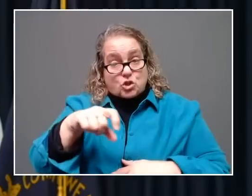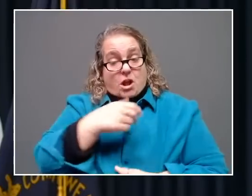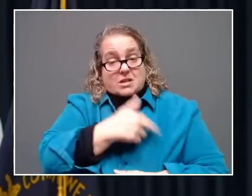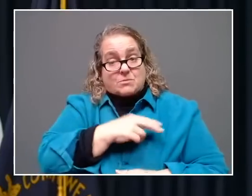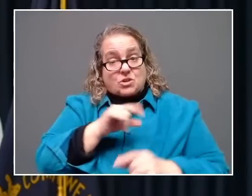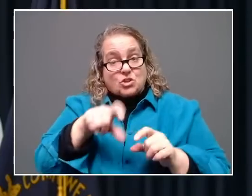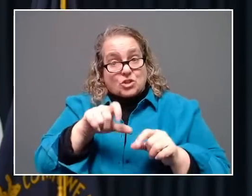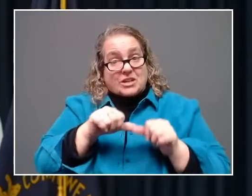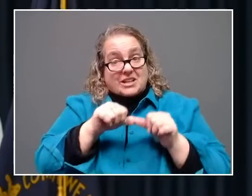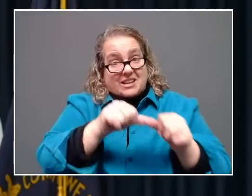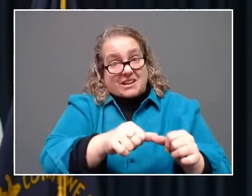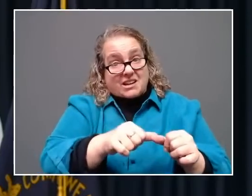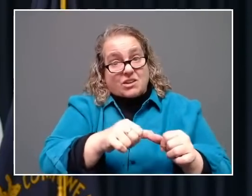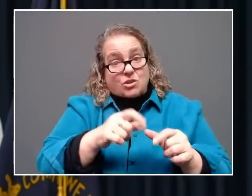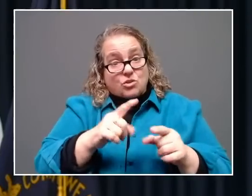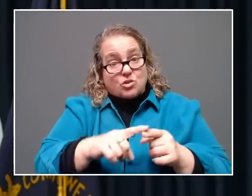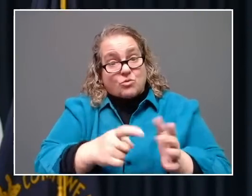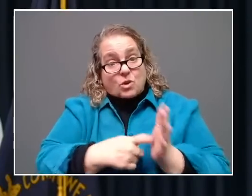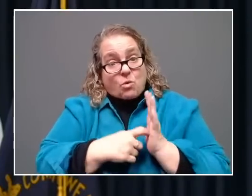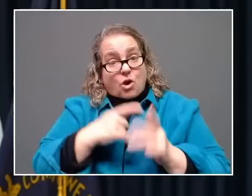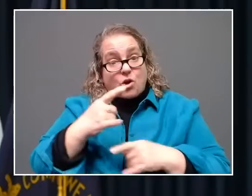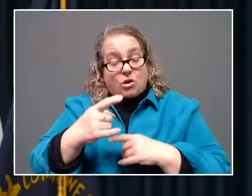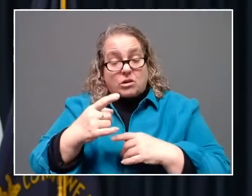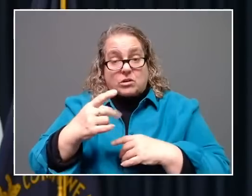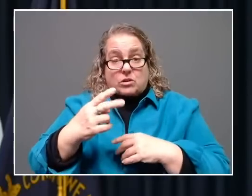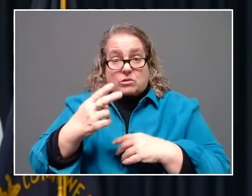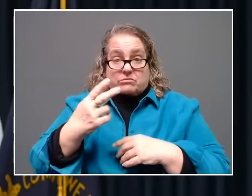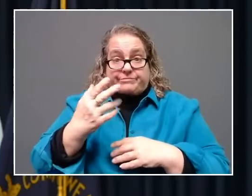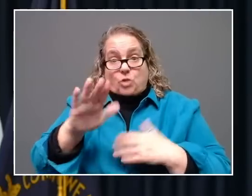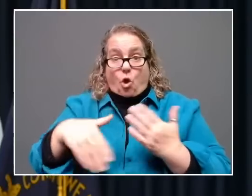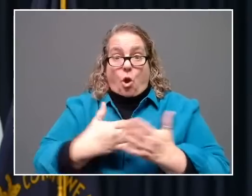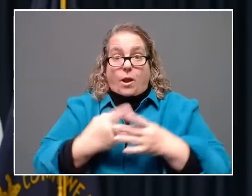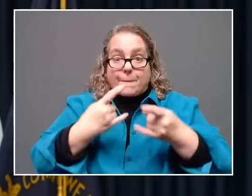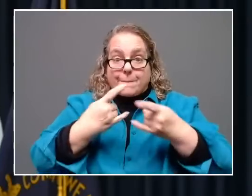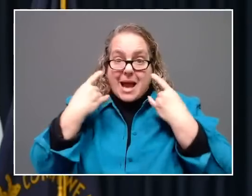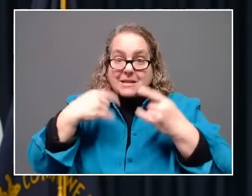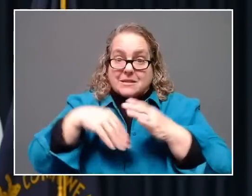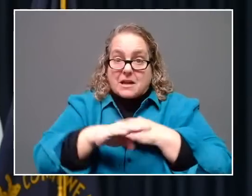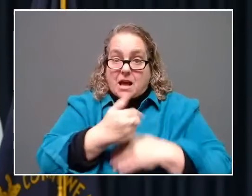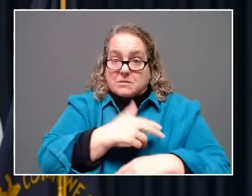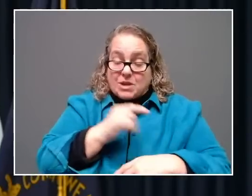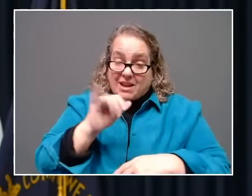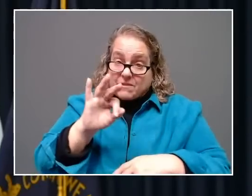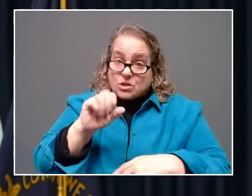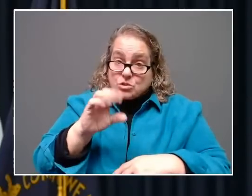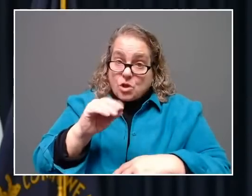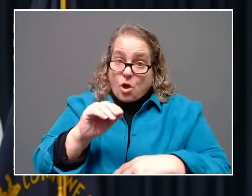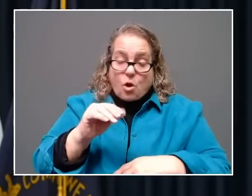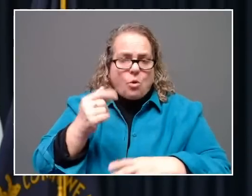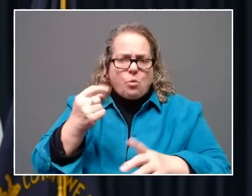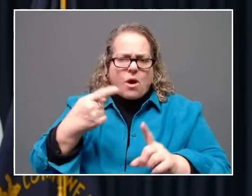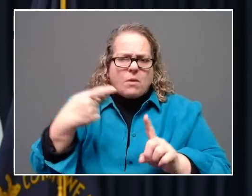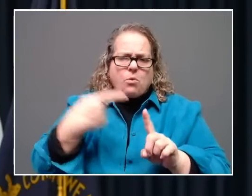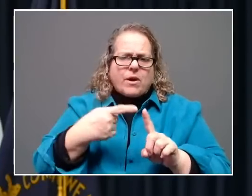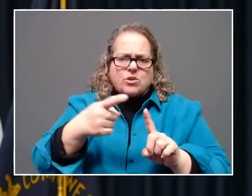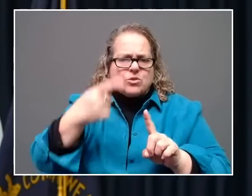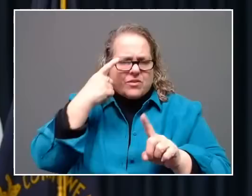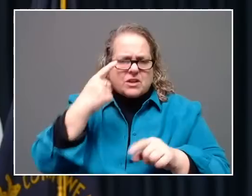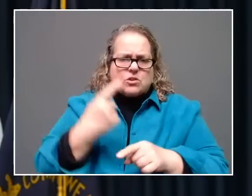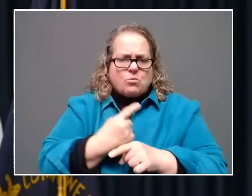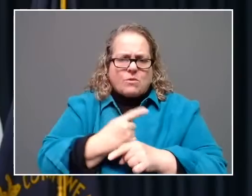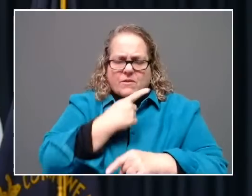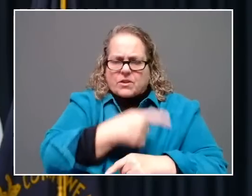to require universal masking? And if so, at what point do you think that it would be appropriate for them to drop